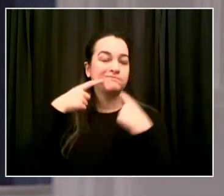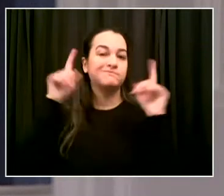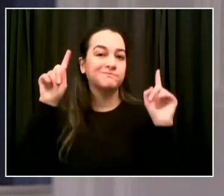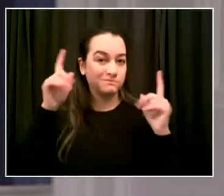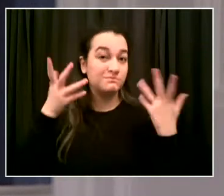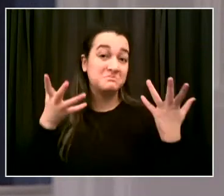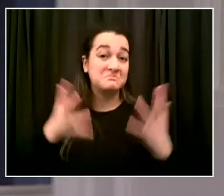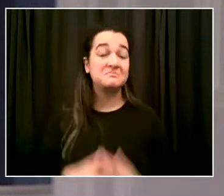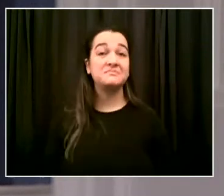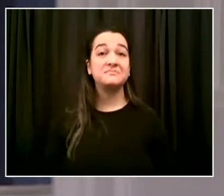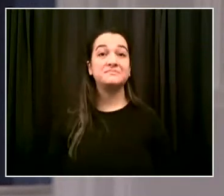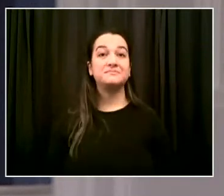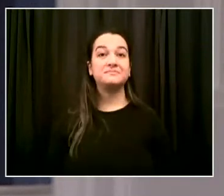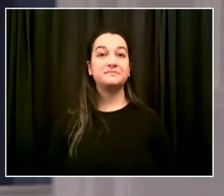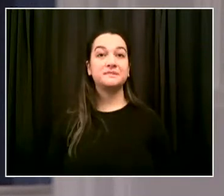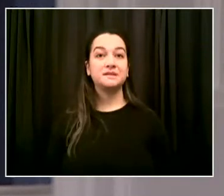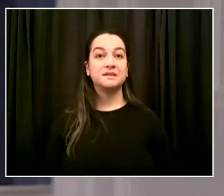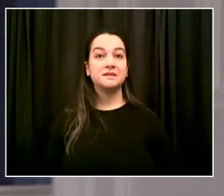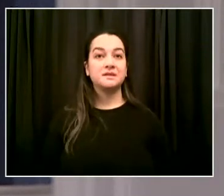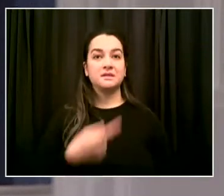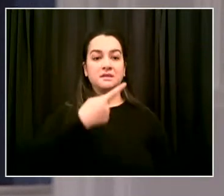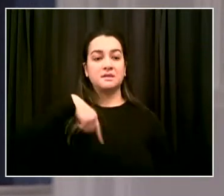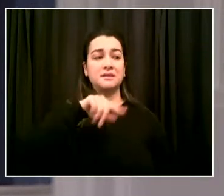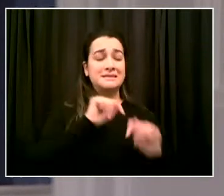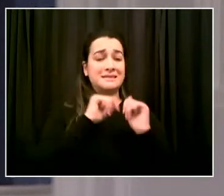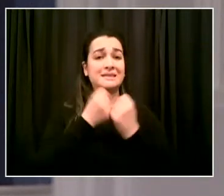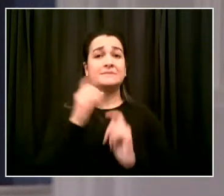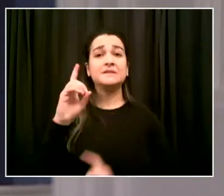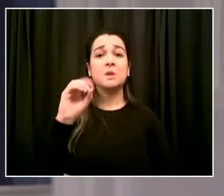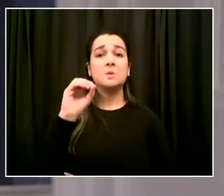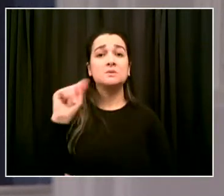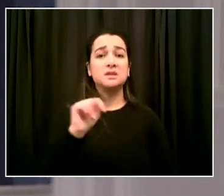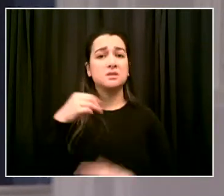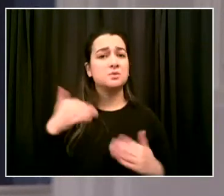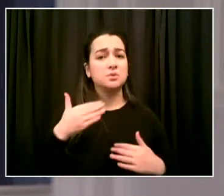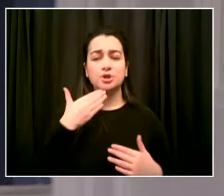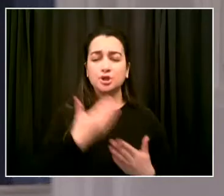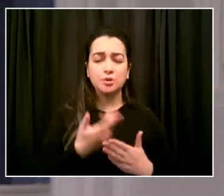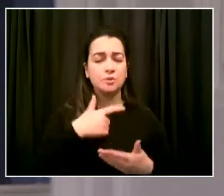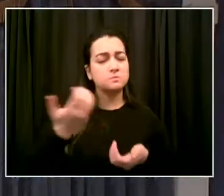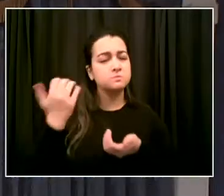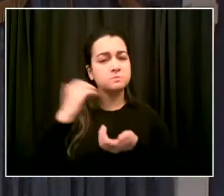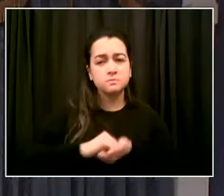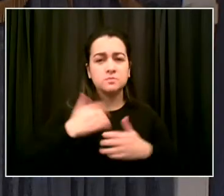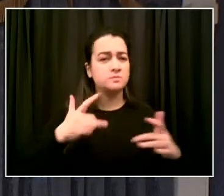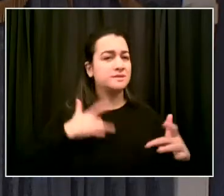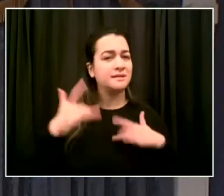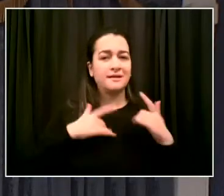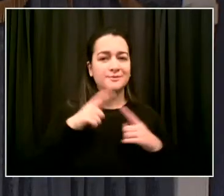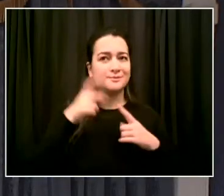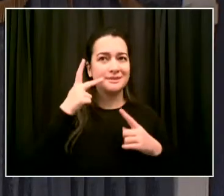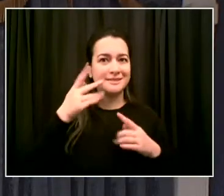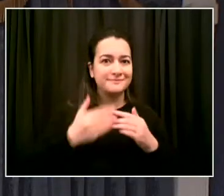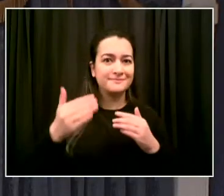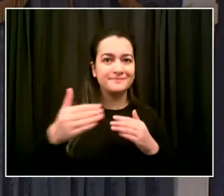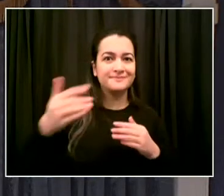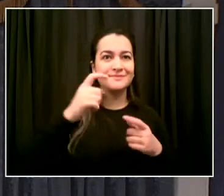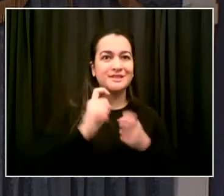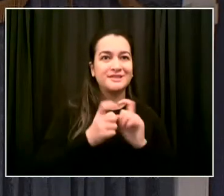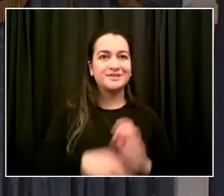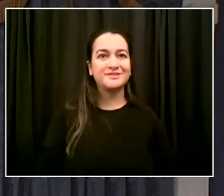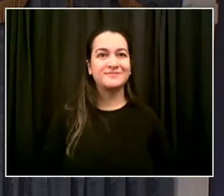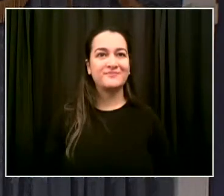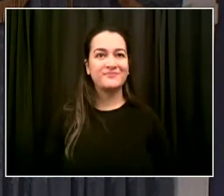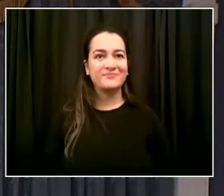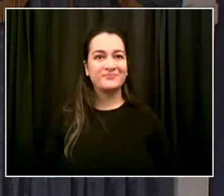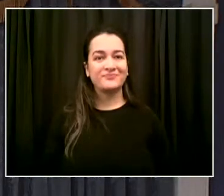them to the team, and I can't wait to start working alongside them in the coming days. Thank you so much, Margaret, and thank you for all